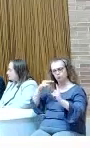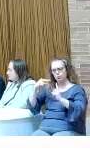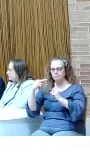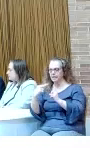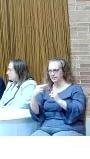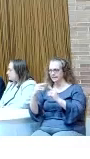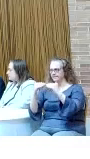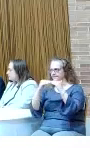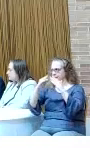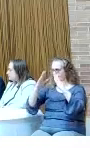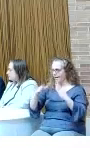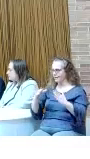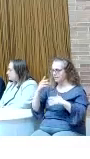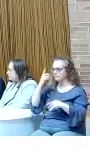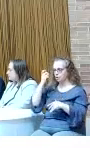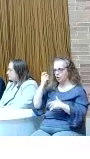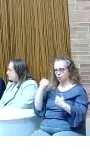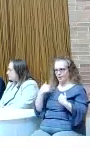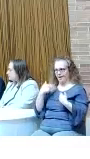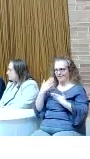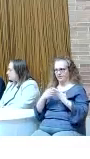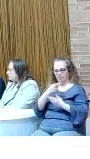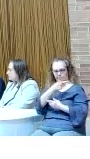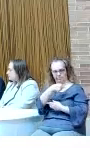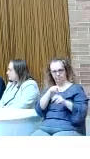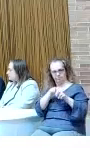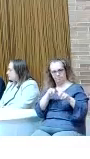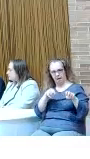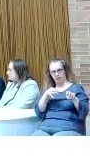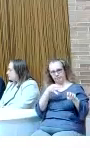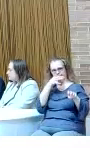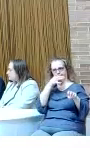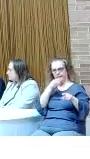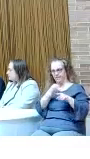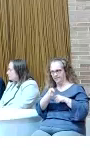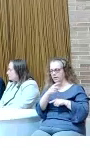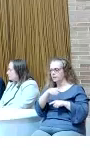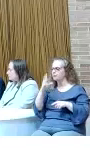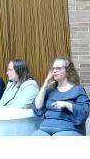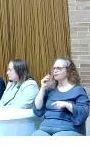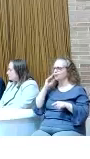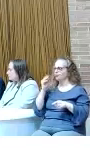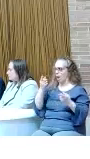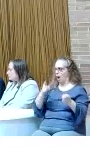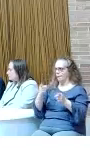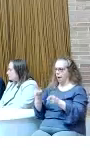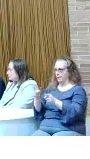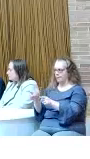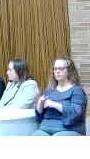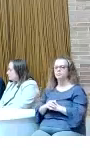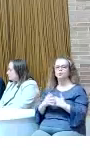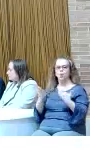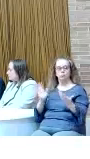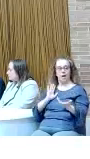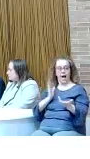because you've had some experts here from the field that you're able to hear that these things happen so what are our